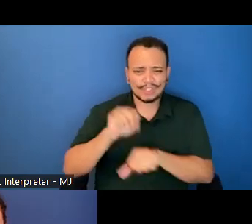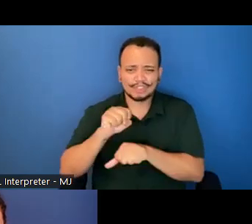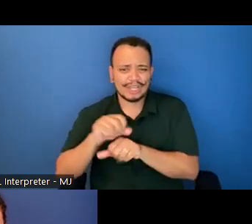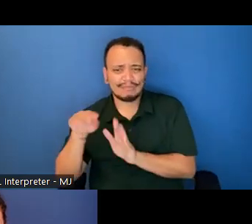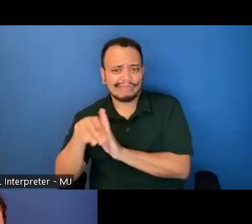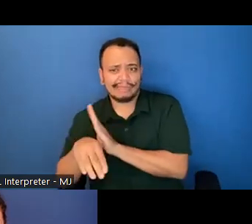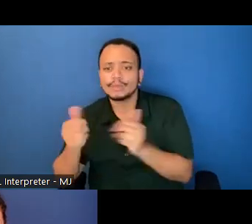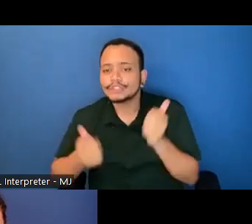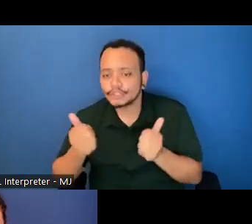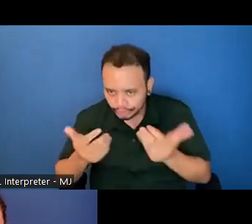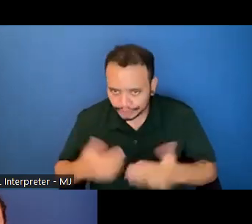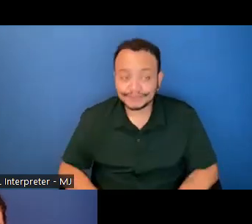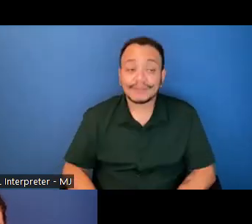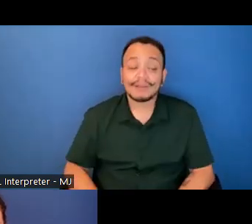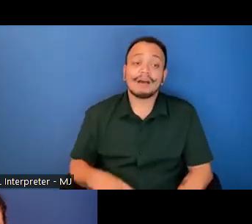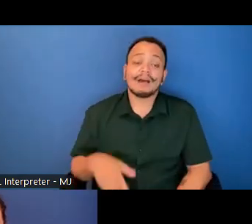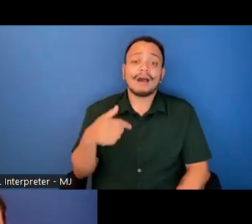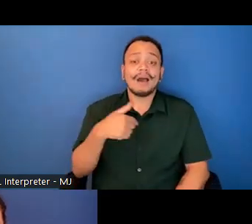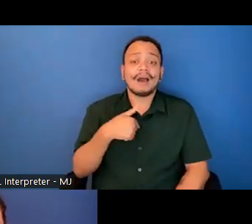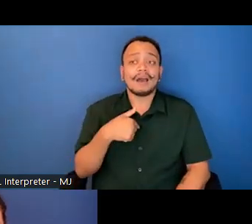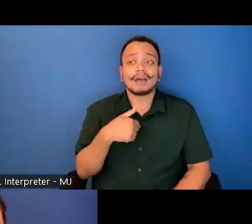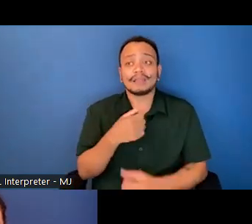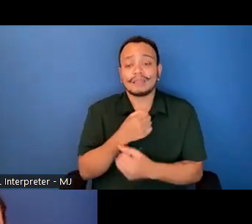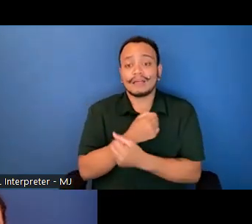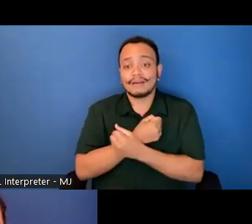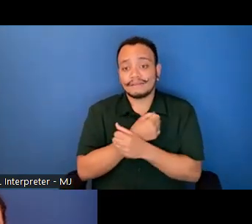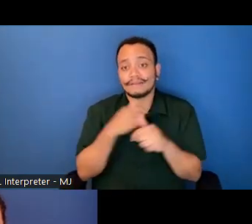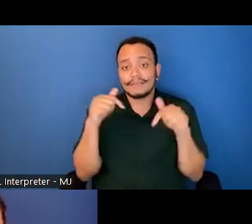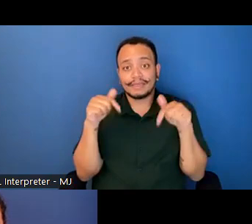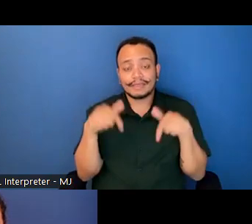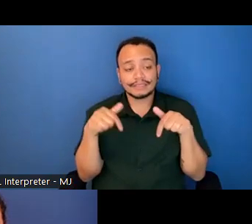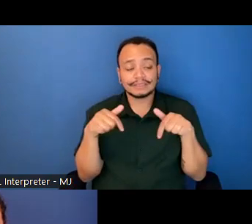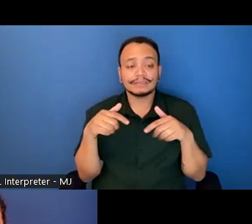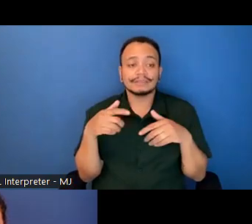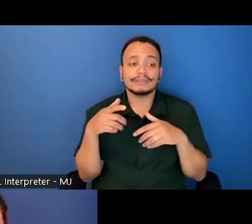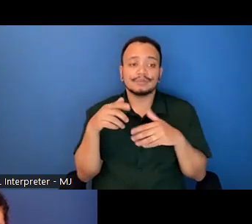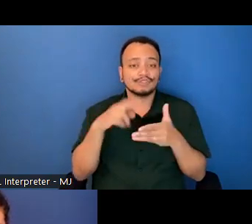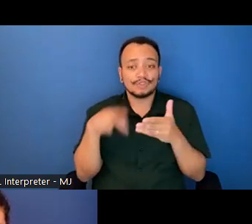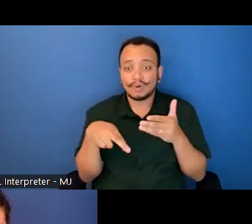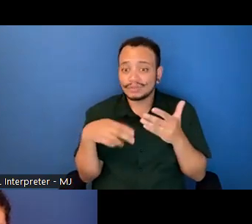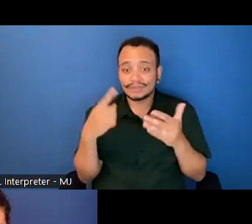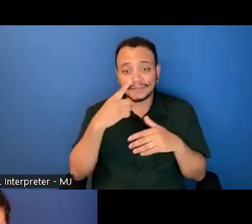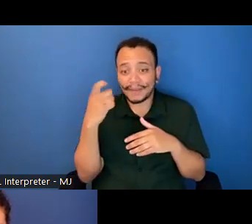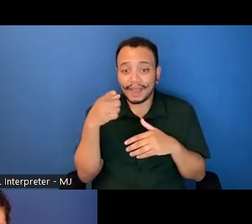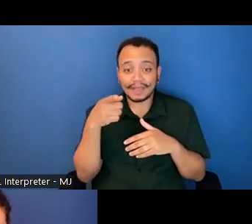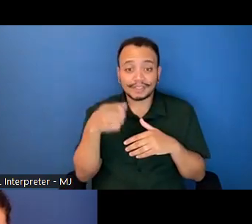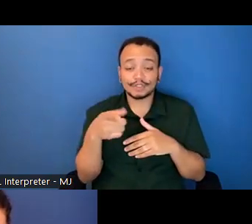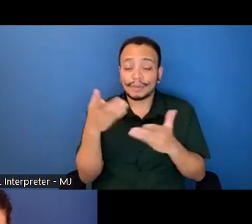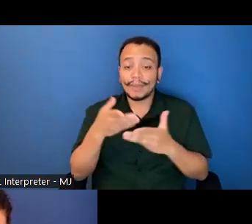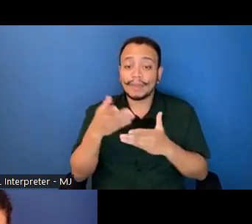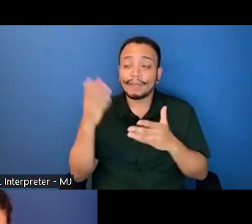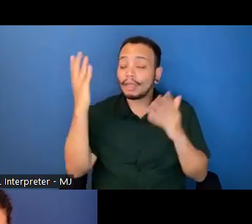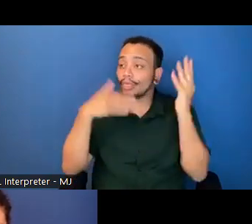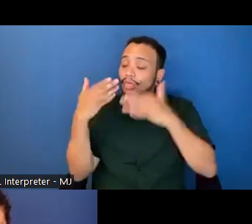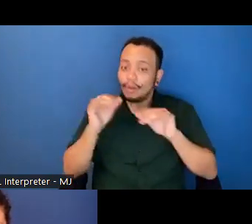I love this because um as you know, it can show you things that you may never have